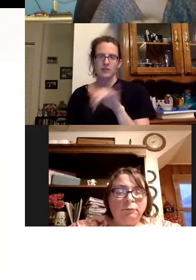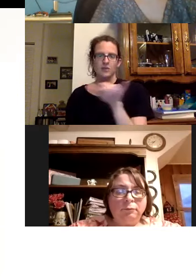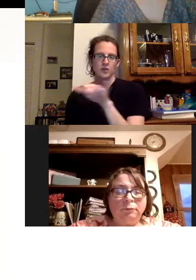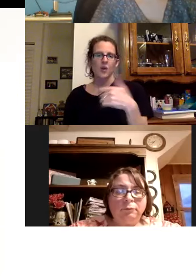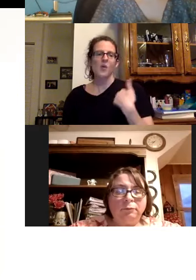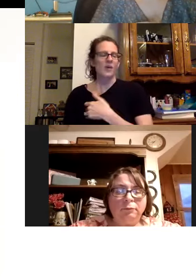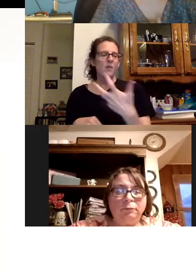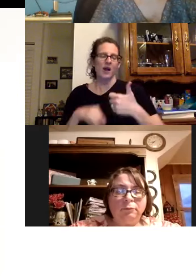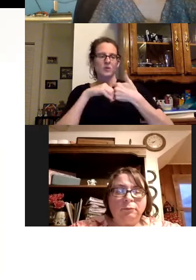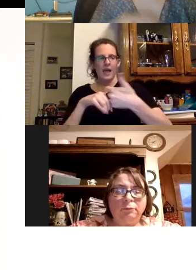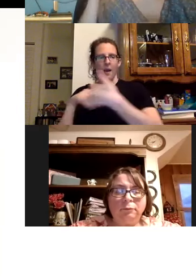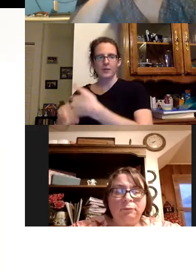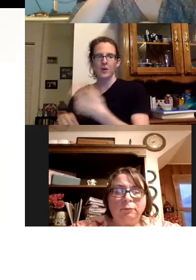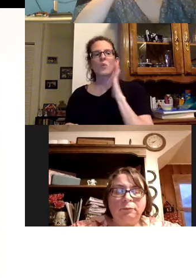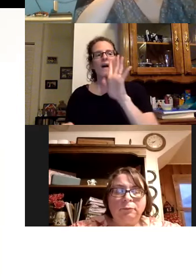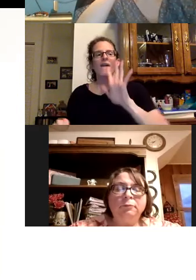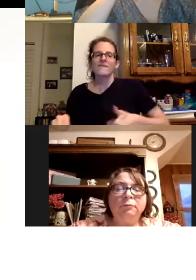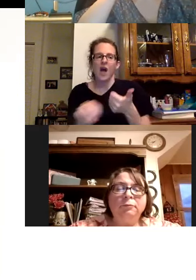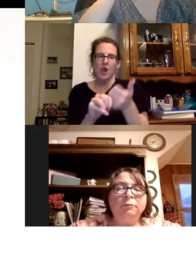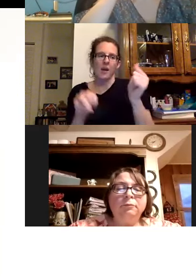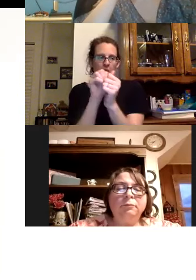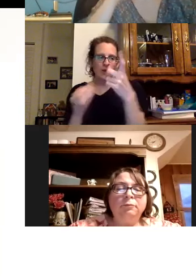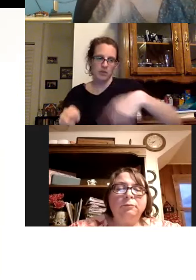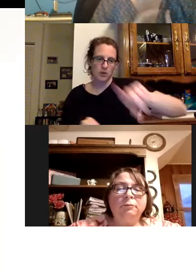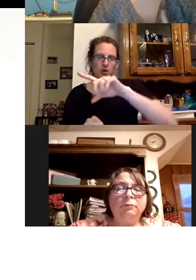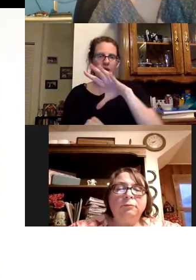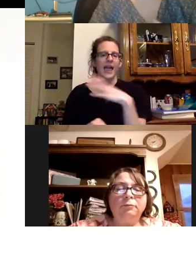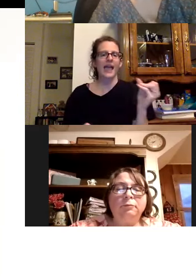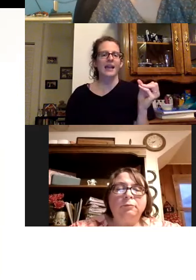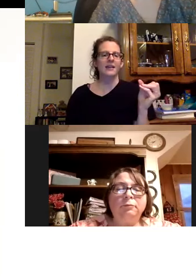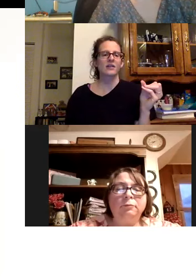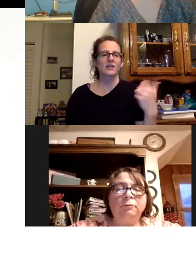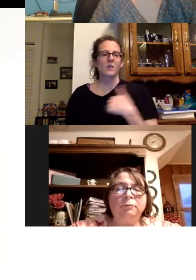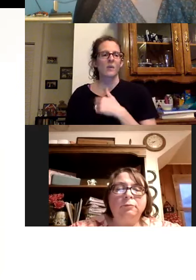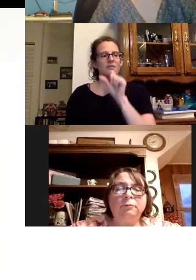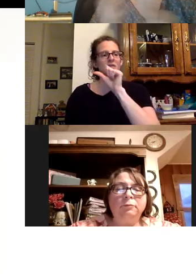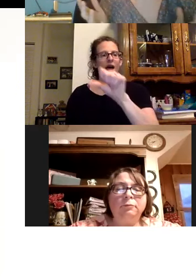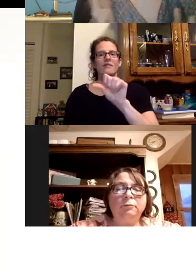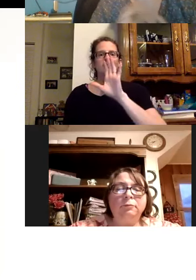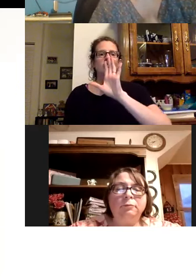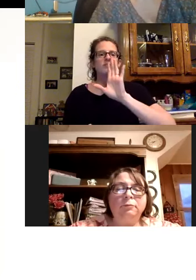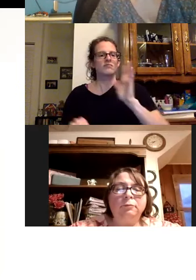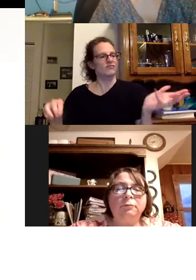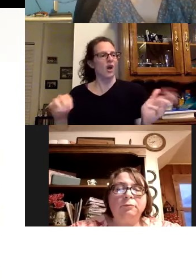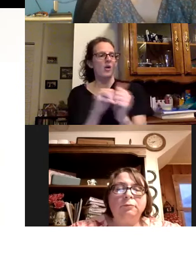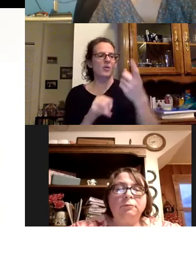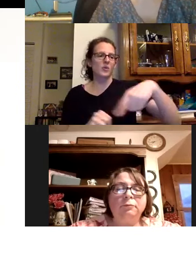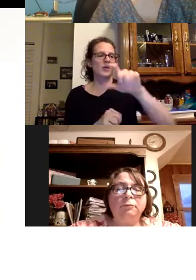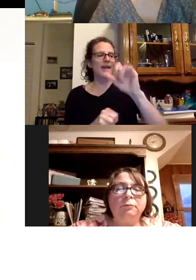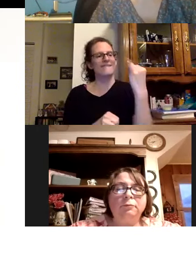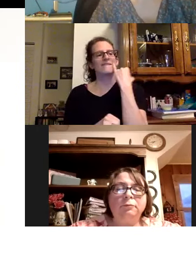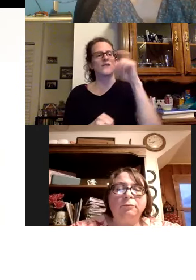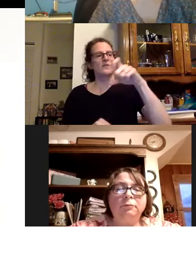anyway. We'll be following up, and we would love to talk with you if there's anything that you need.